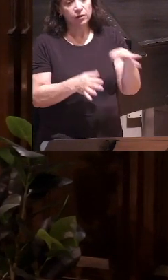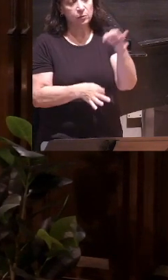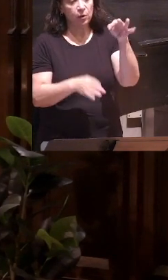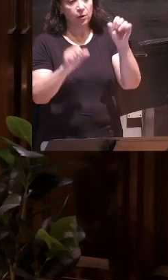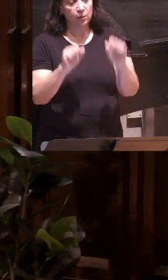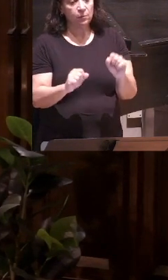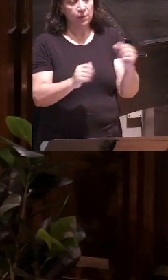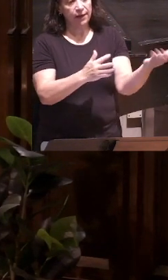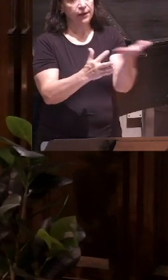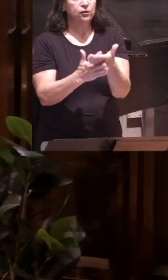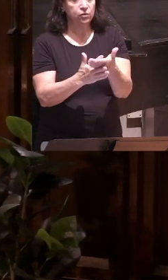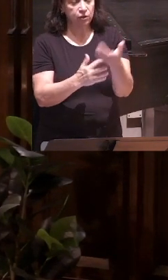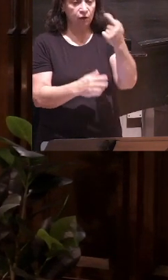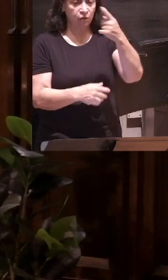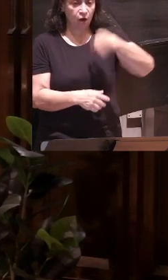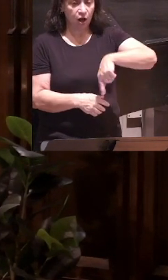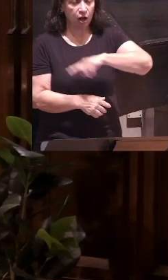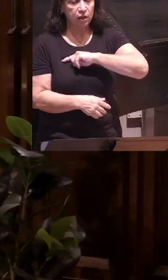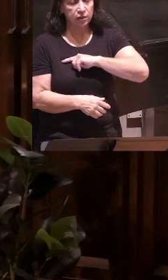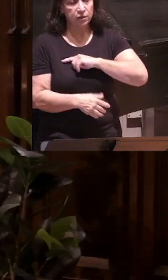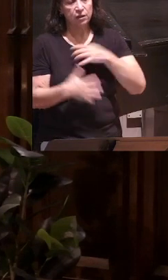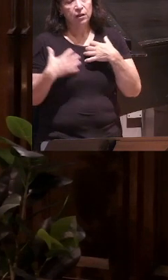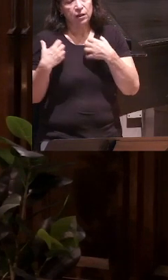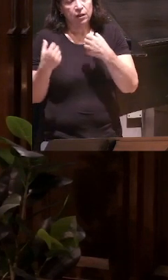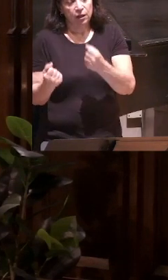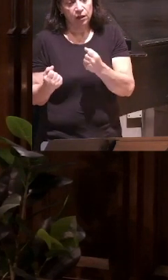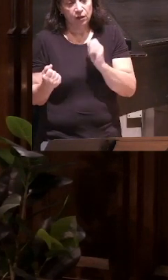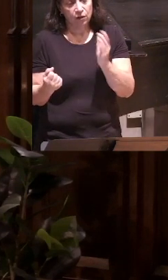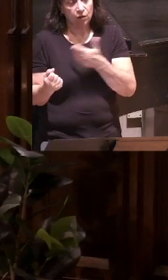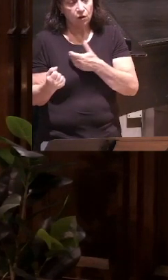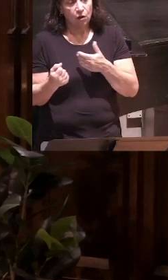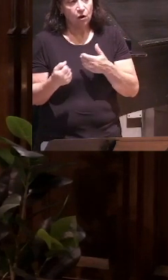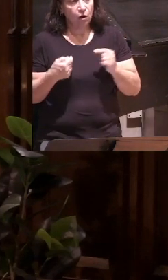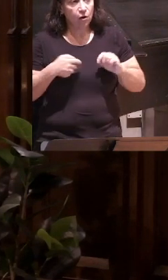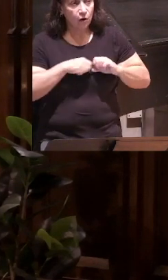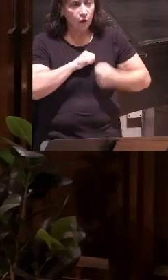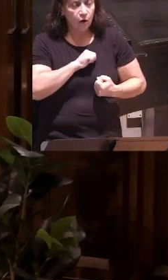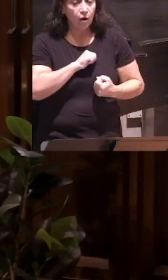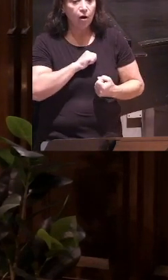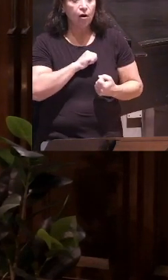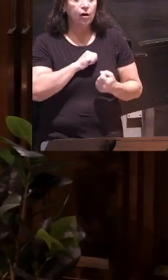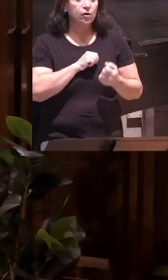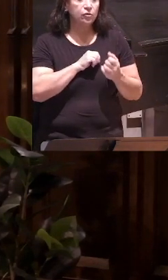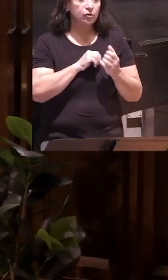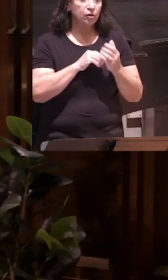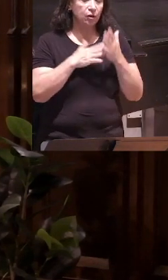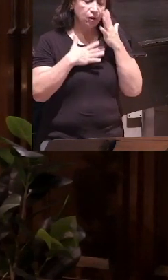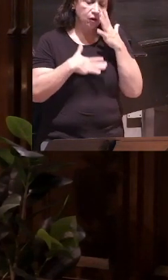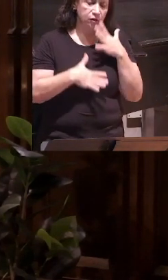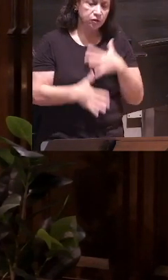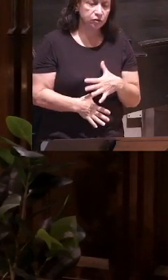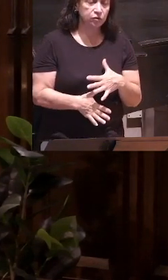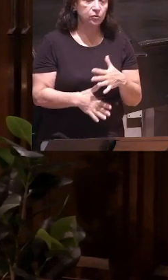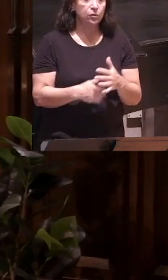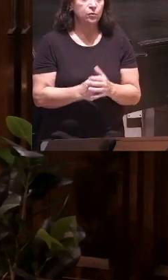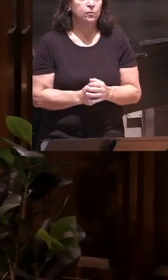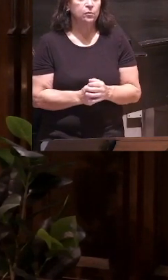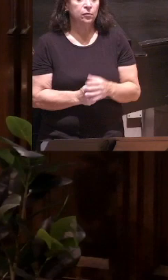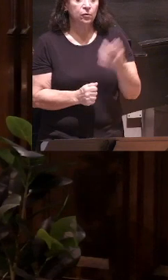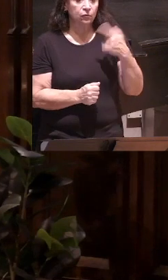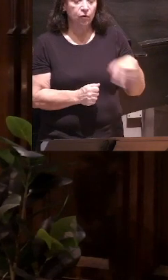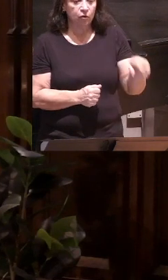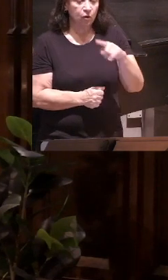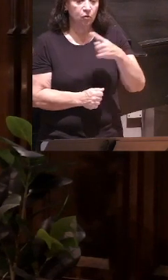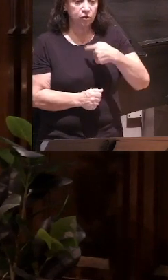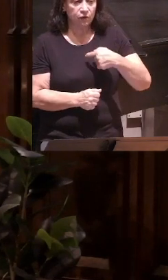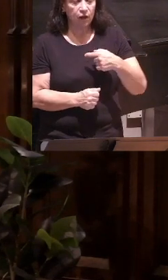may intercede for us. Heal our wounded hearts made heavy by our sorrow. For those